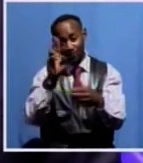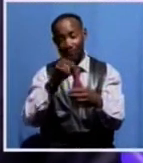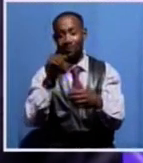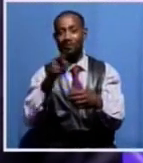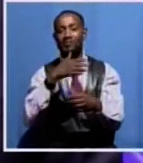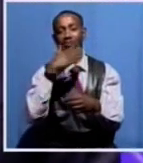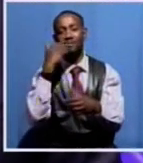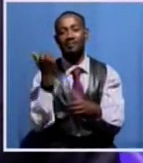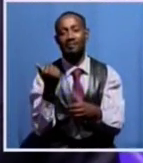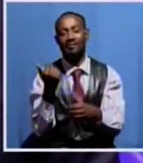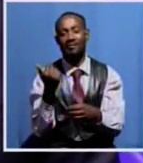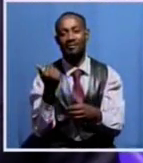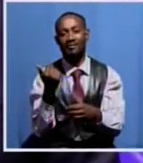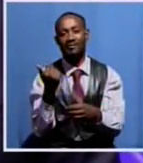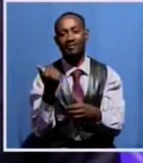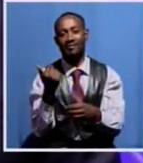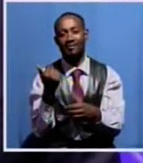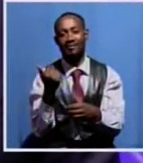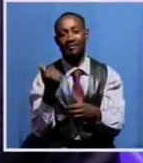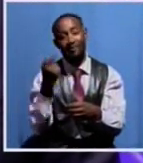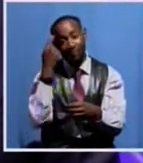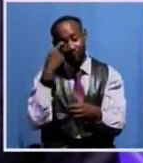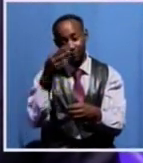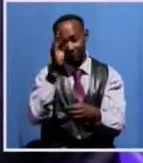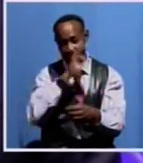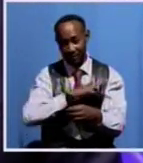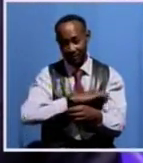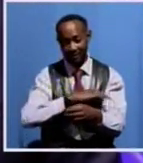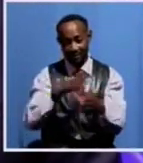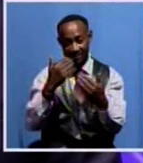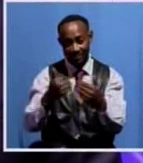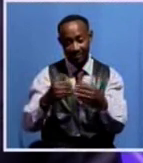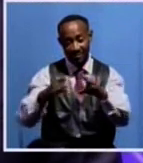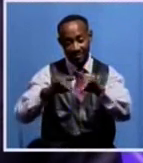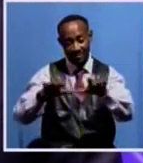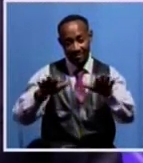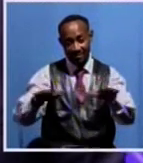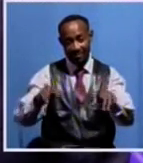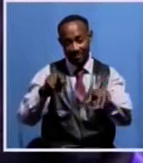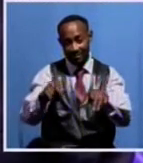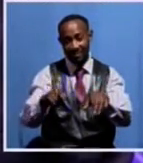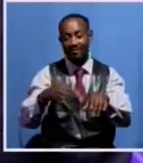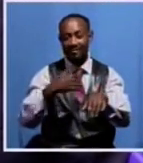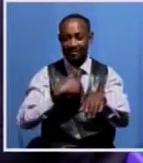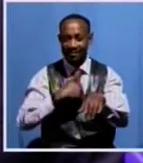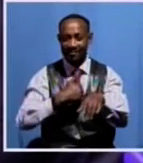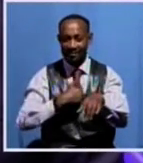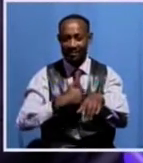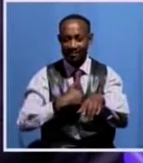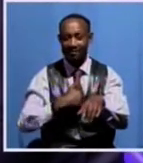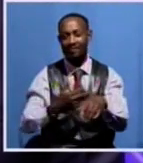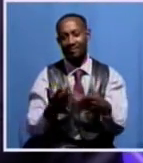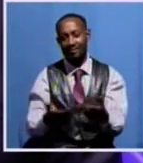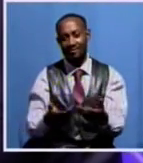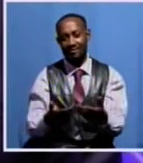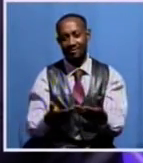exactly what we're trying to do. Why not use this technology to our advantage? In terms of land titling, we have made quite a bit of progress in terms